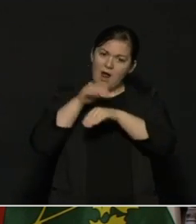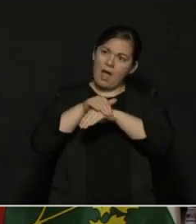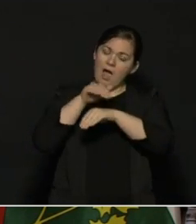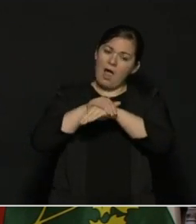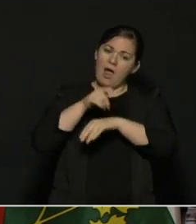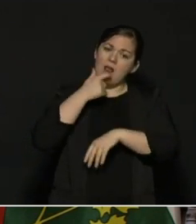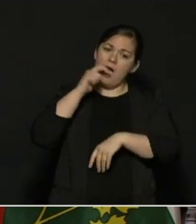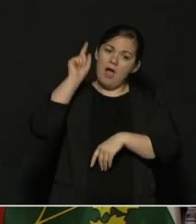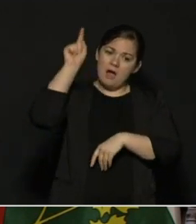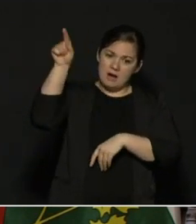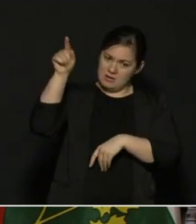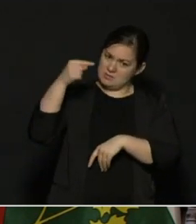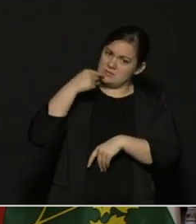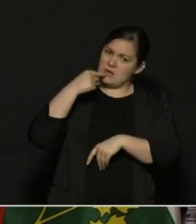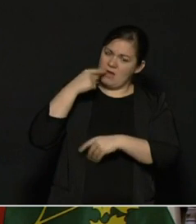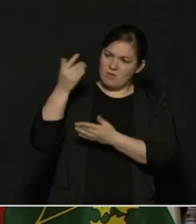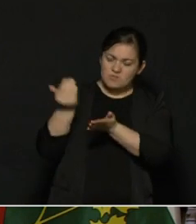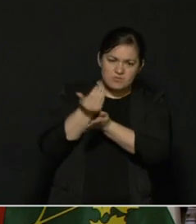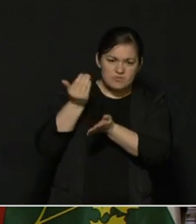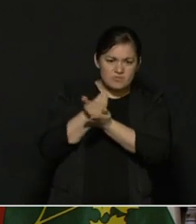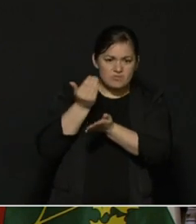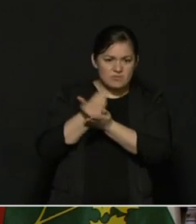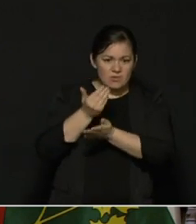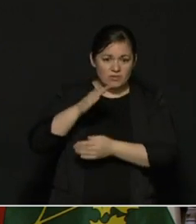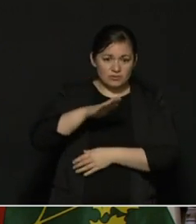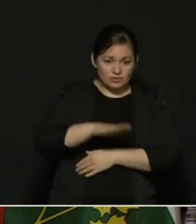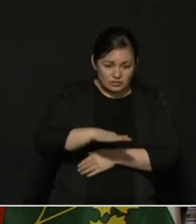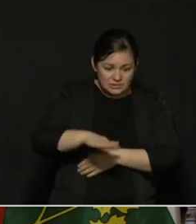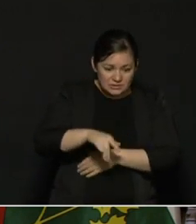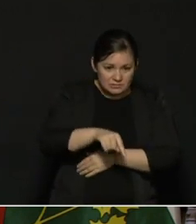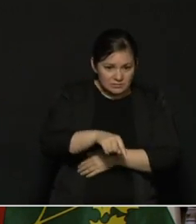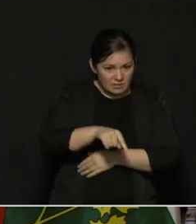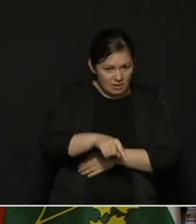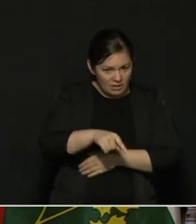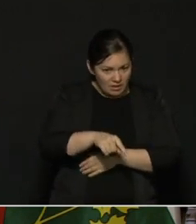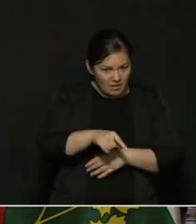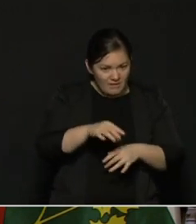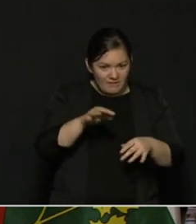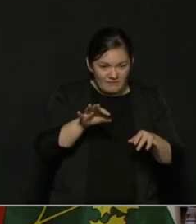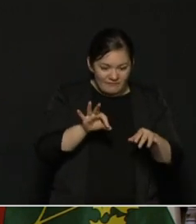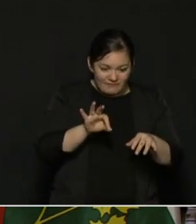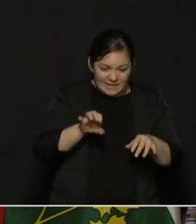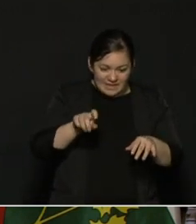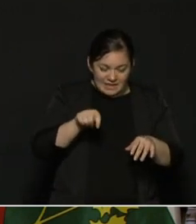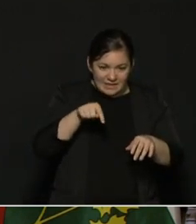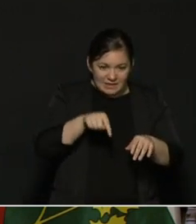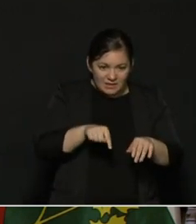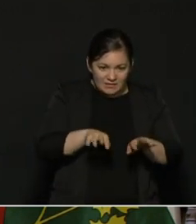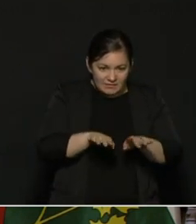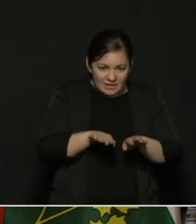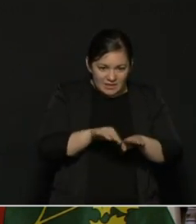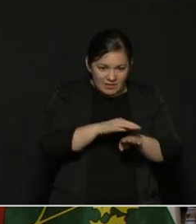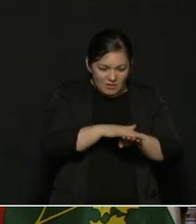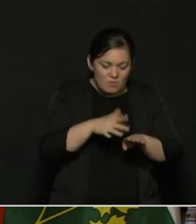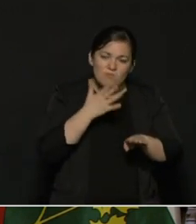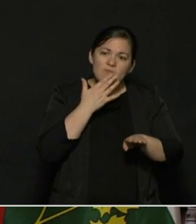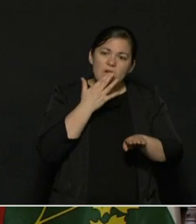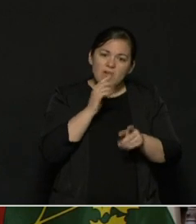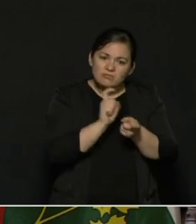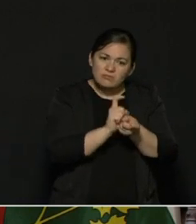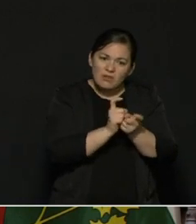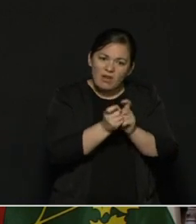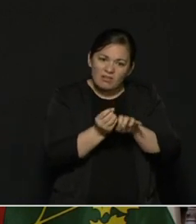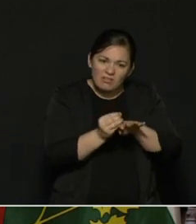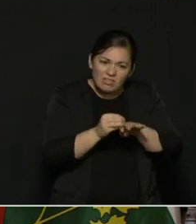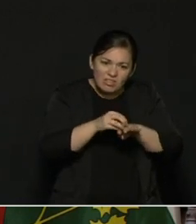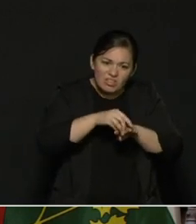children. Has this surfaced in Ontario, and what does Ontario Public Health, what